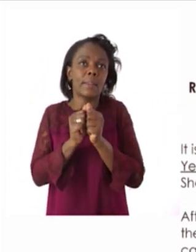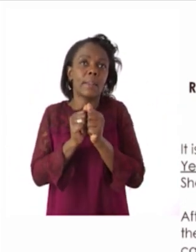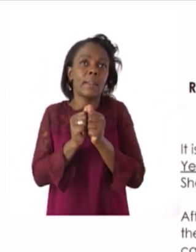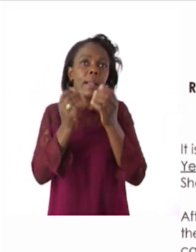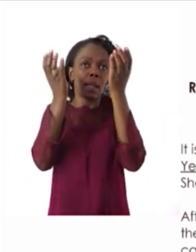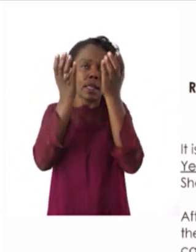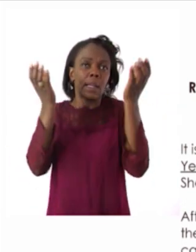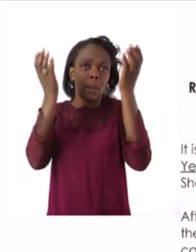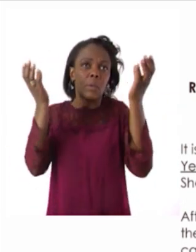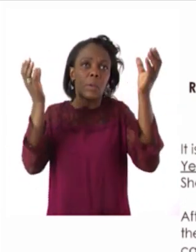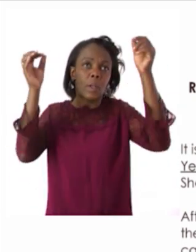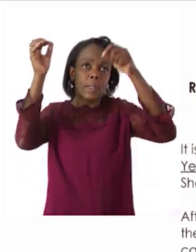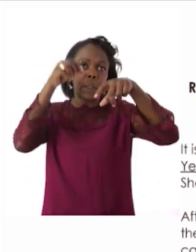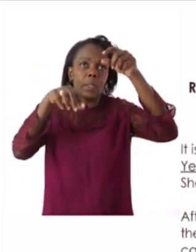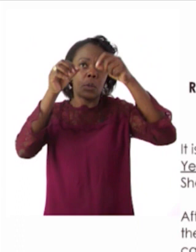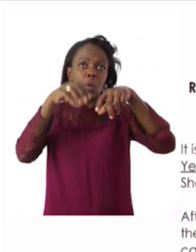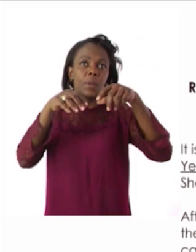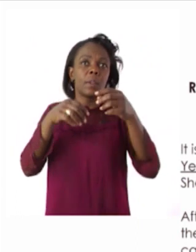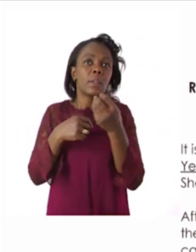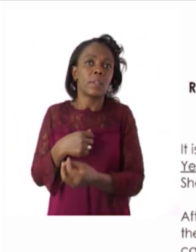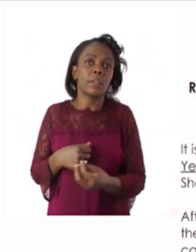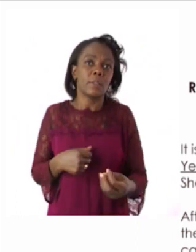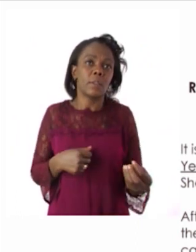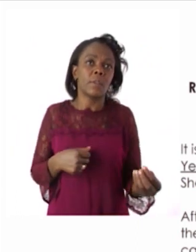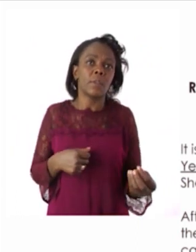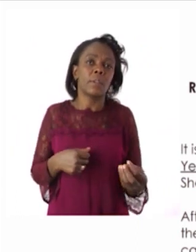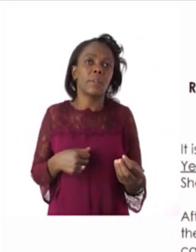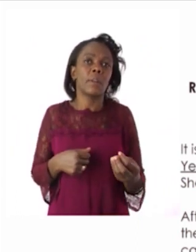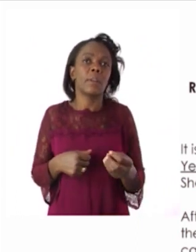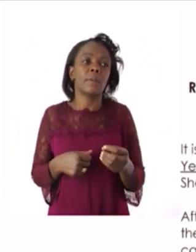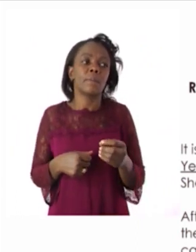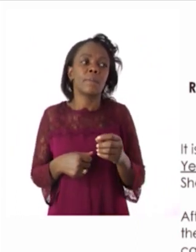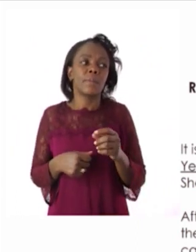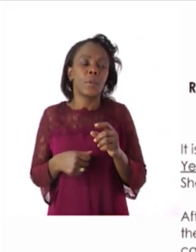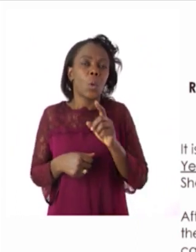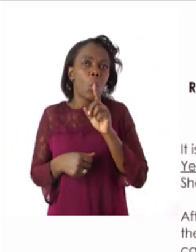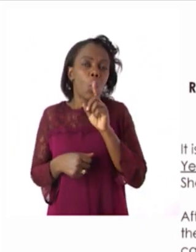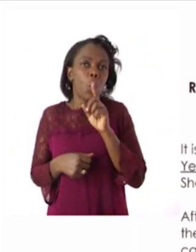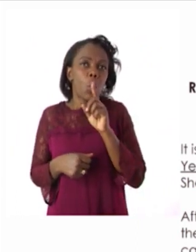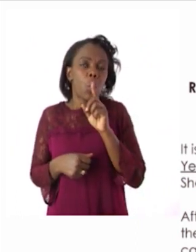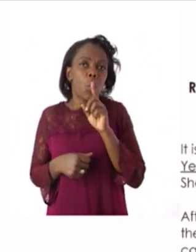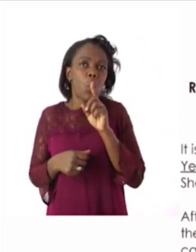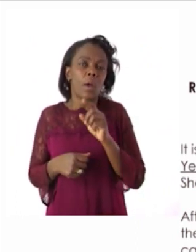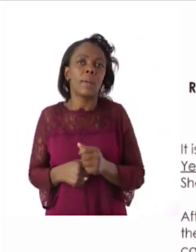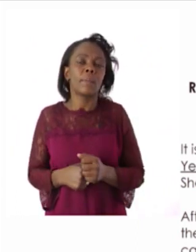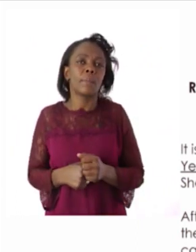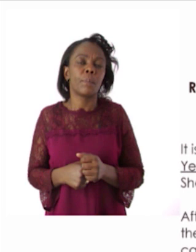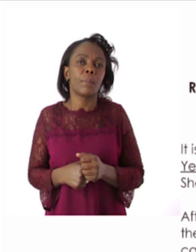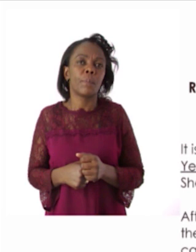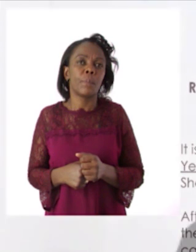clouds, raindrops, children, and temperature. I hope you have enjoyed